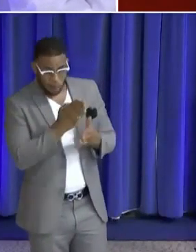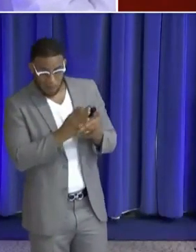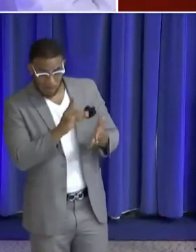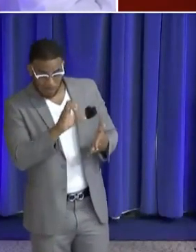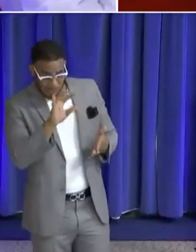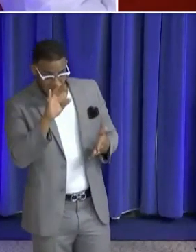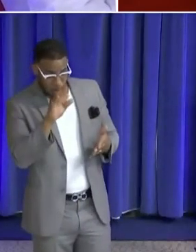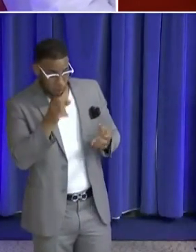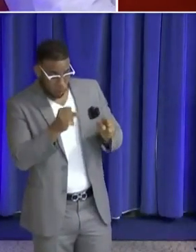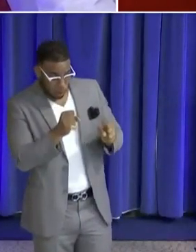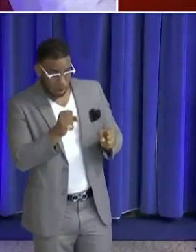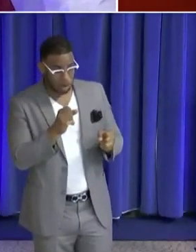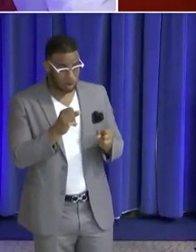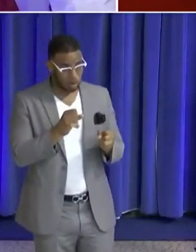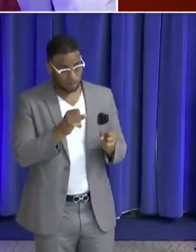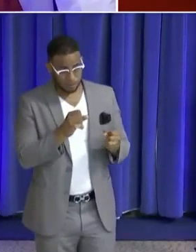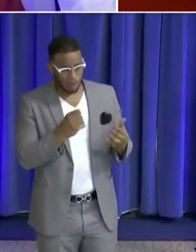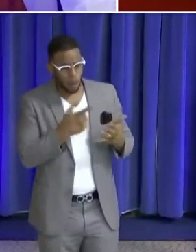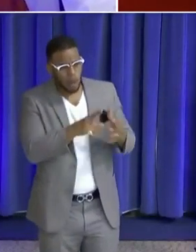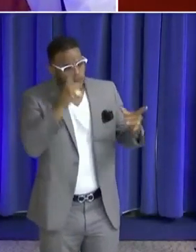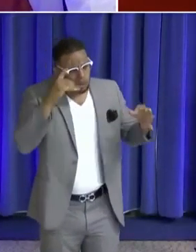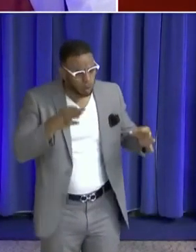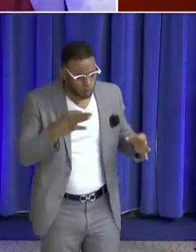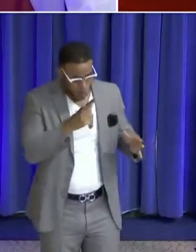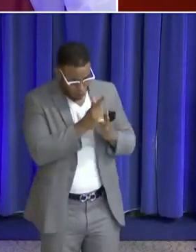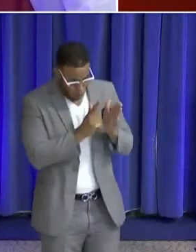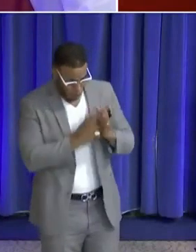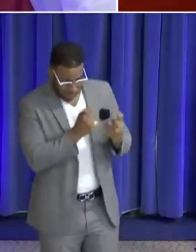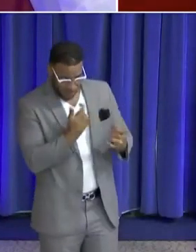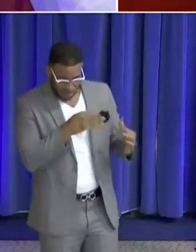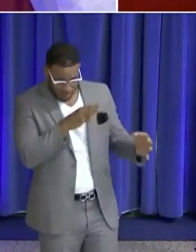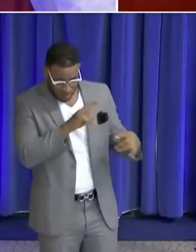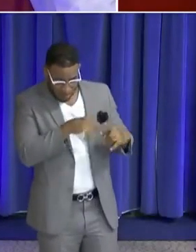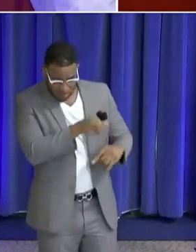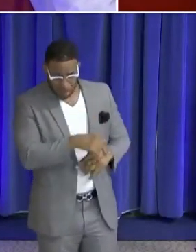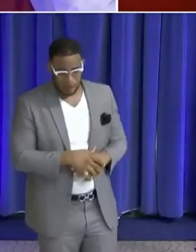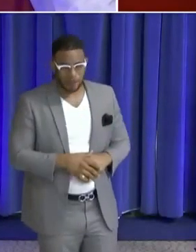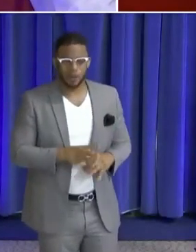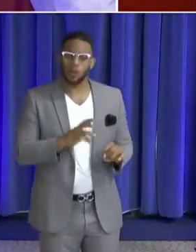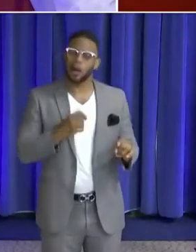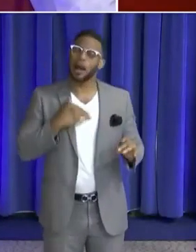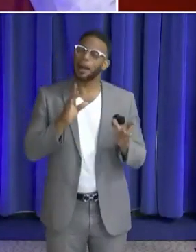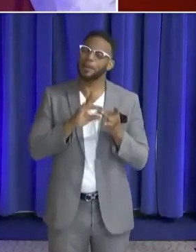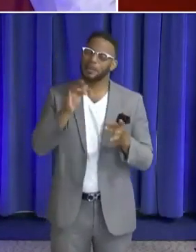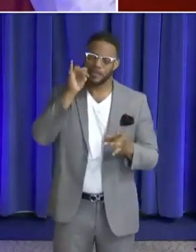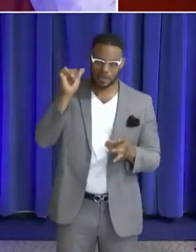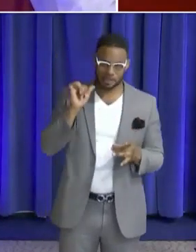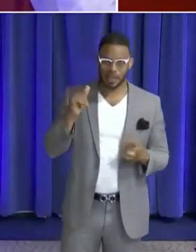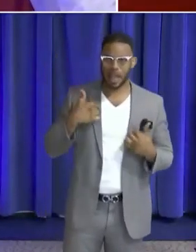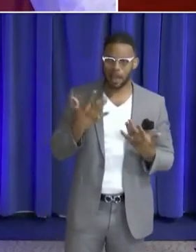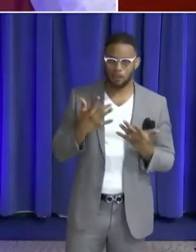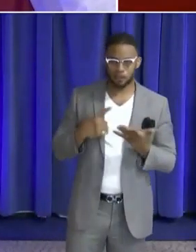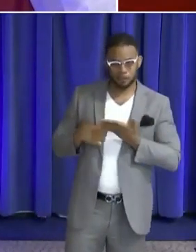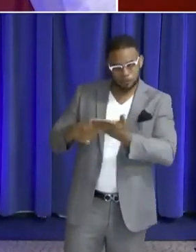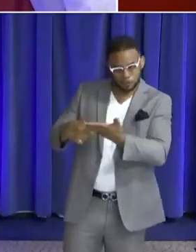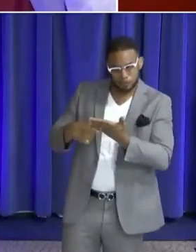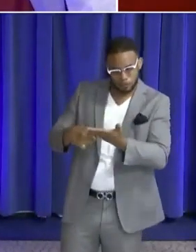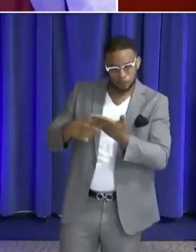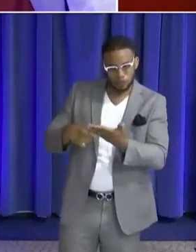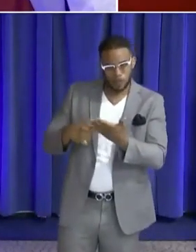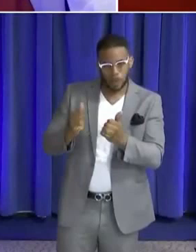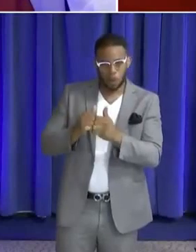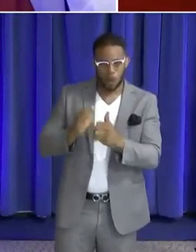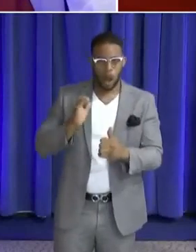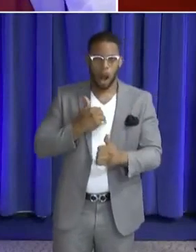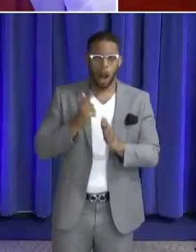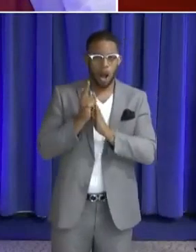federalize MPD. What have you determined? Have your lawyers given you any feedback? Well, I mentioned yesterday that I had conversations with